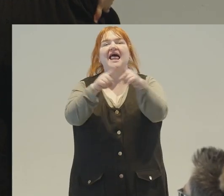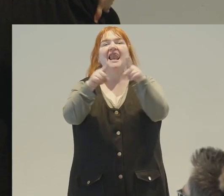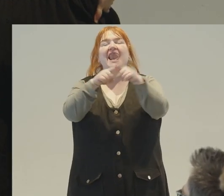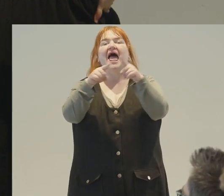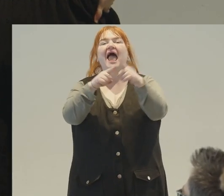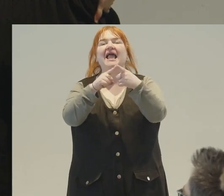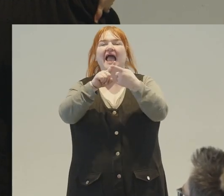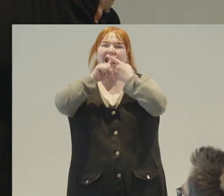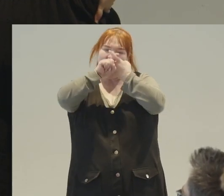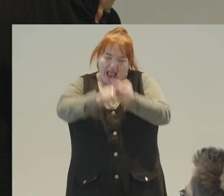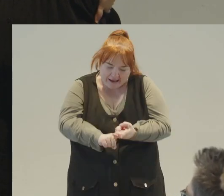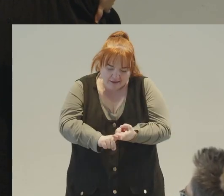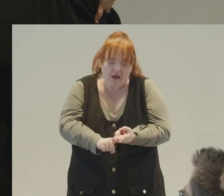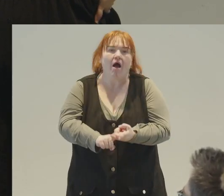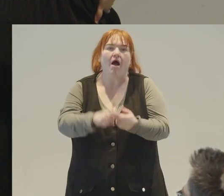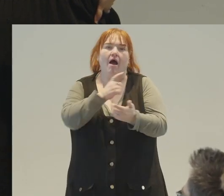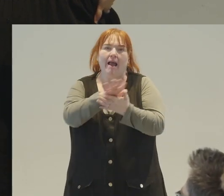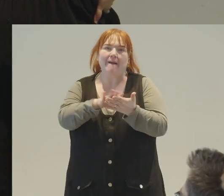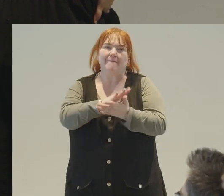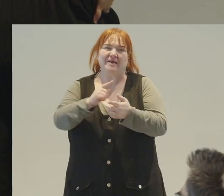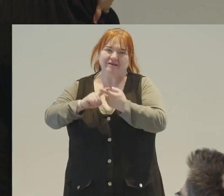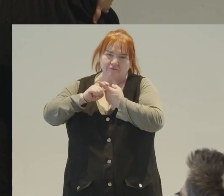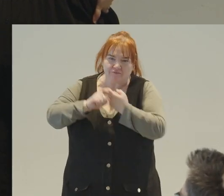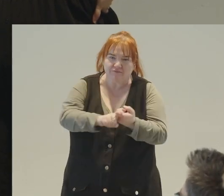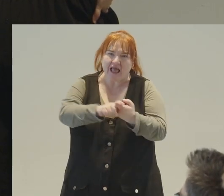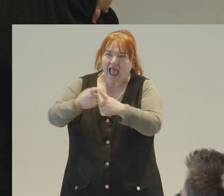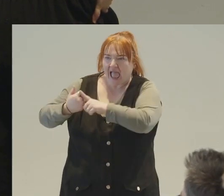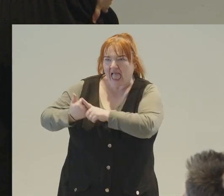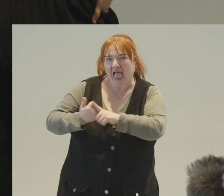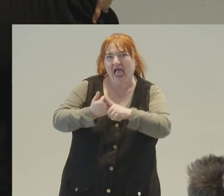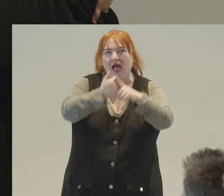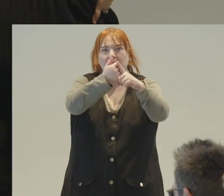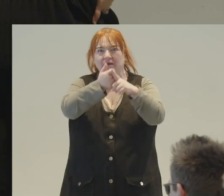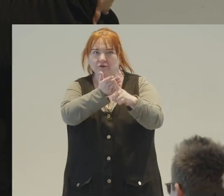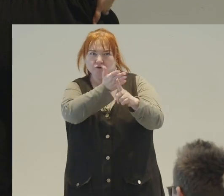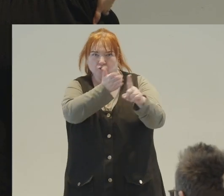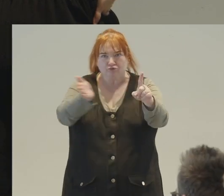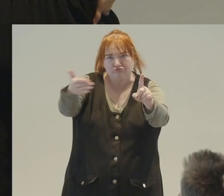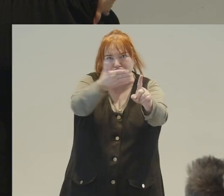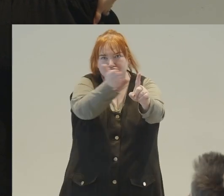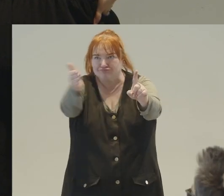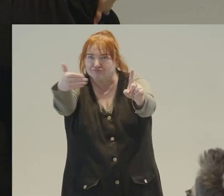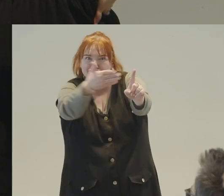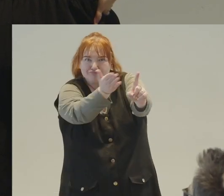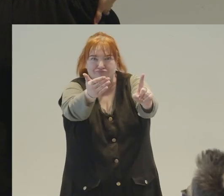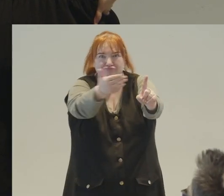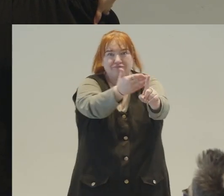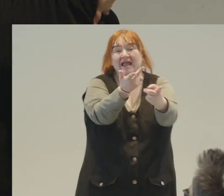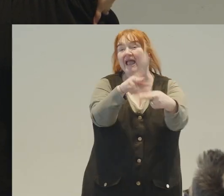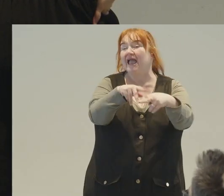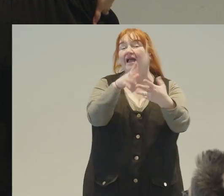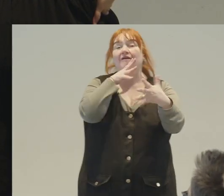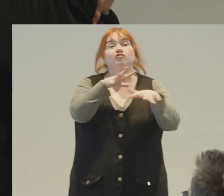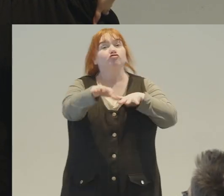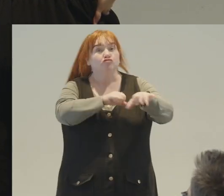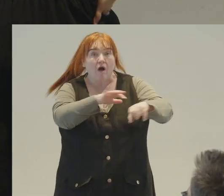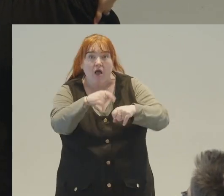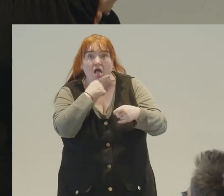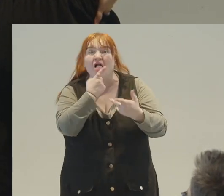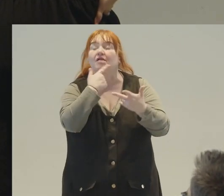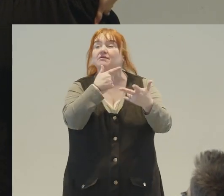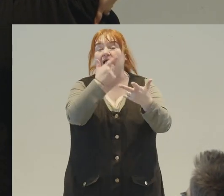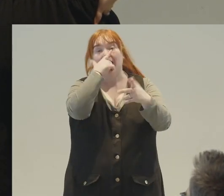like steering us in the direction that we want to go and help us along the way, the things that we struggle on, to make our